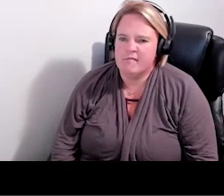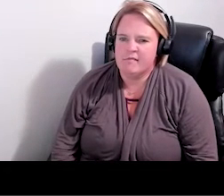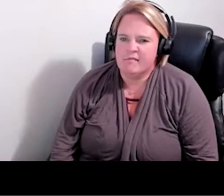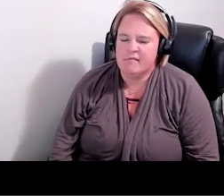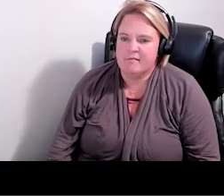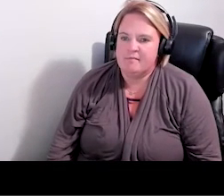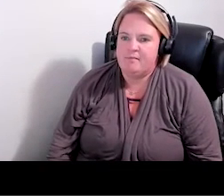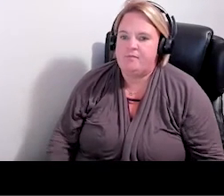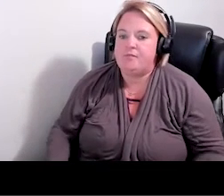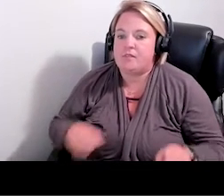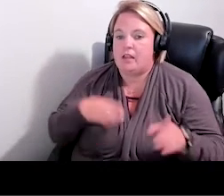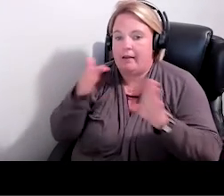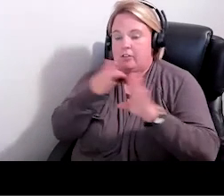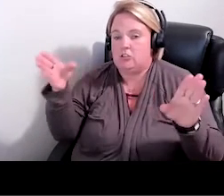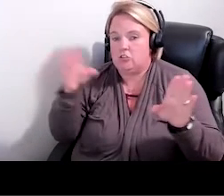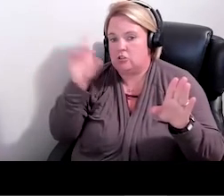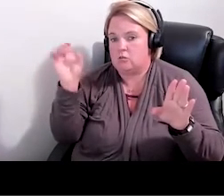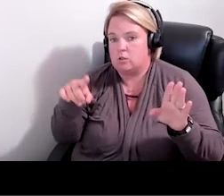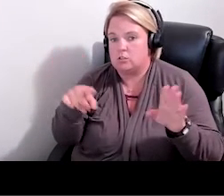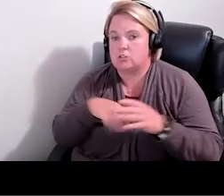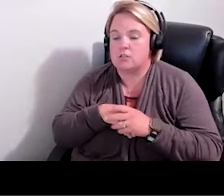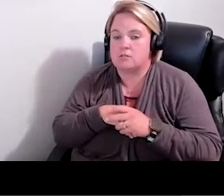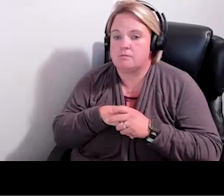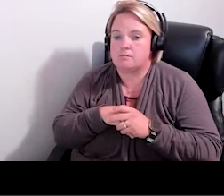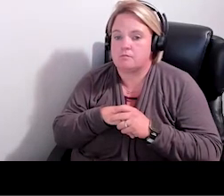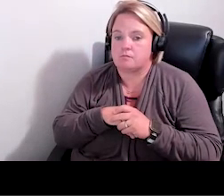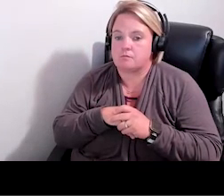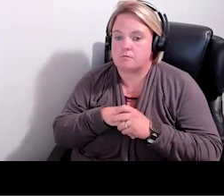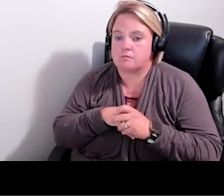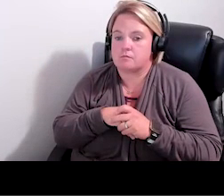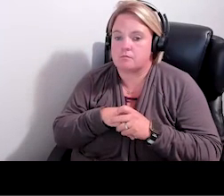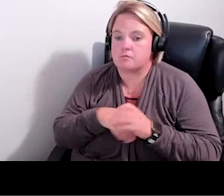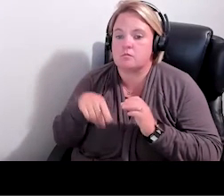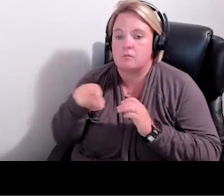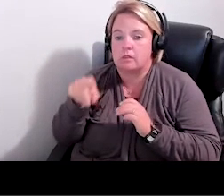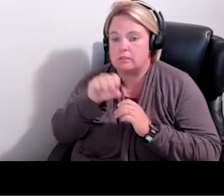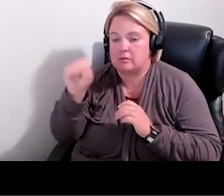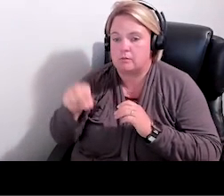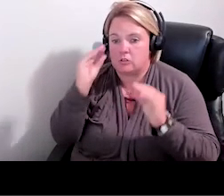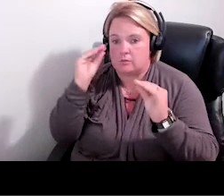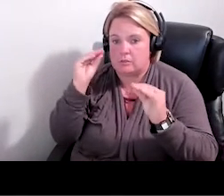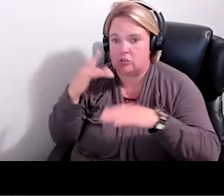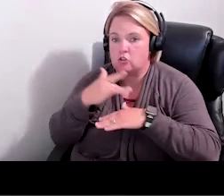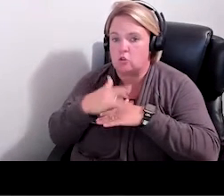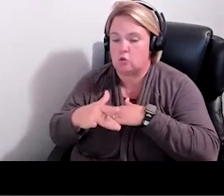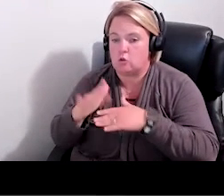I have a general question, which is this semester I'm teaching early college. Mhm.